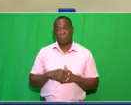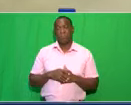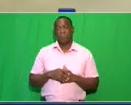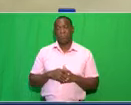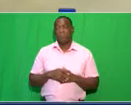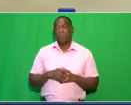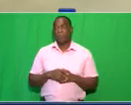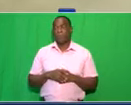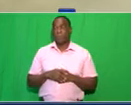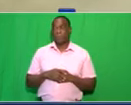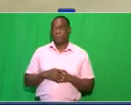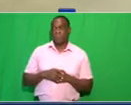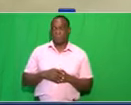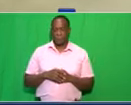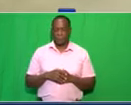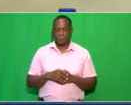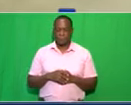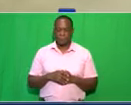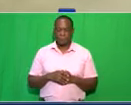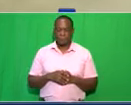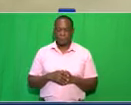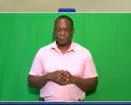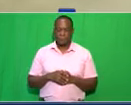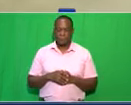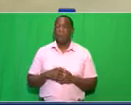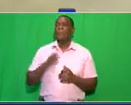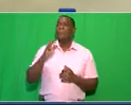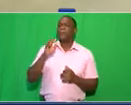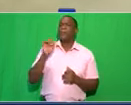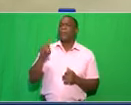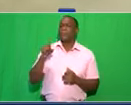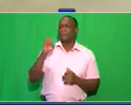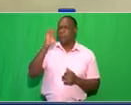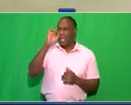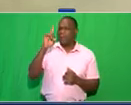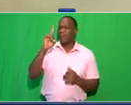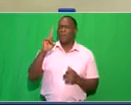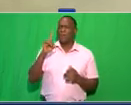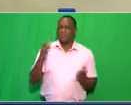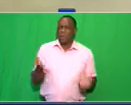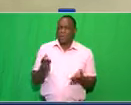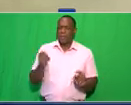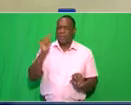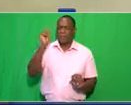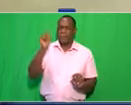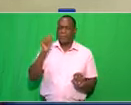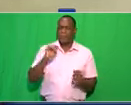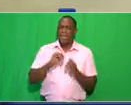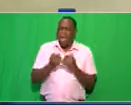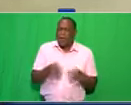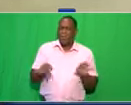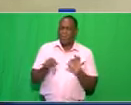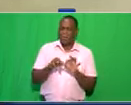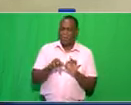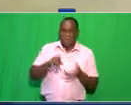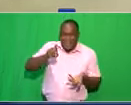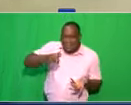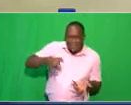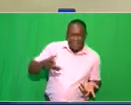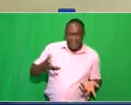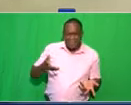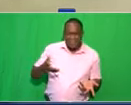important is education in Trinidad and Tobago? Is it necessary? That's a question that perhaps maybe one